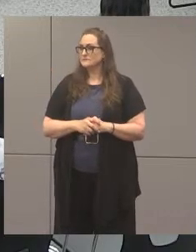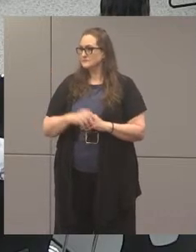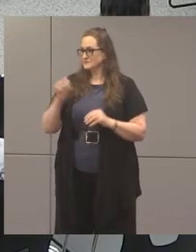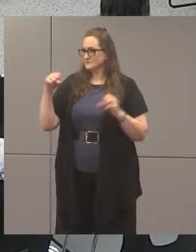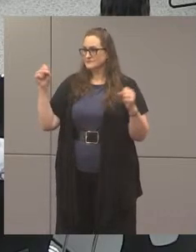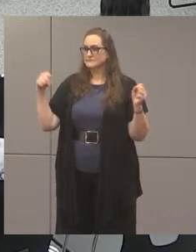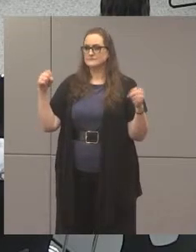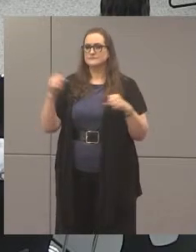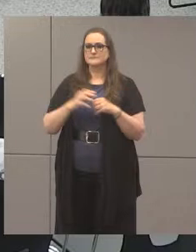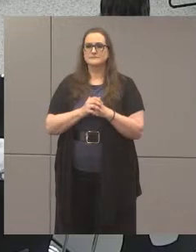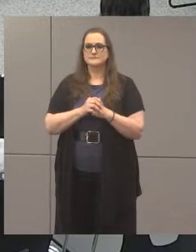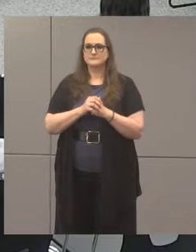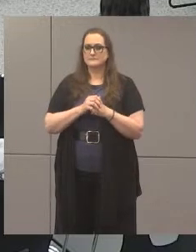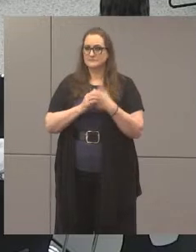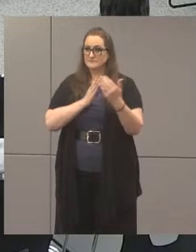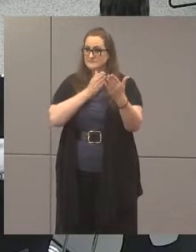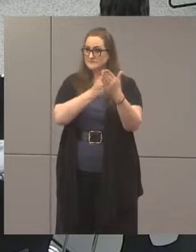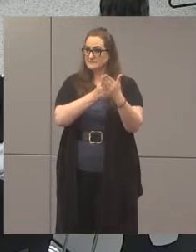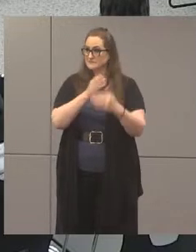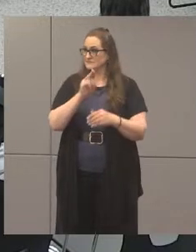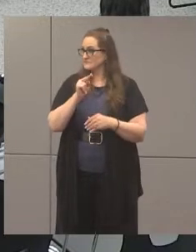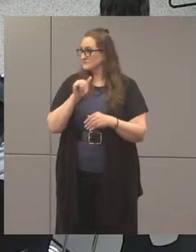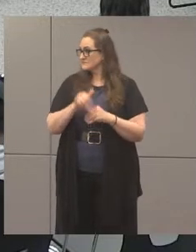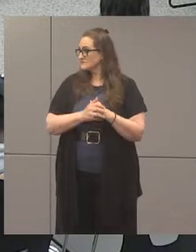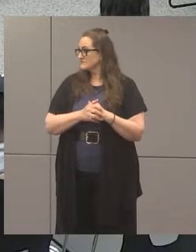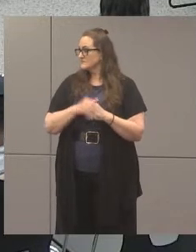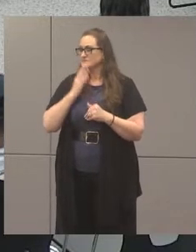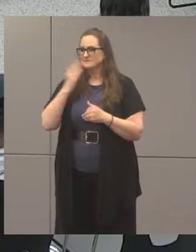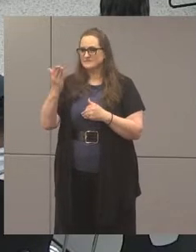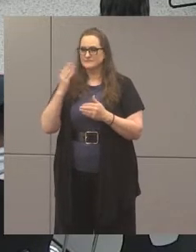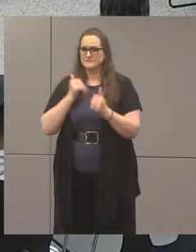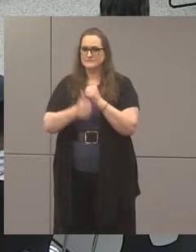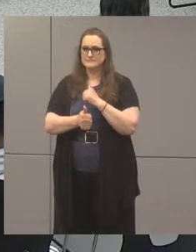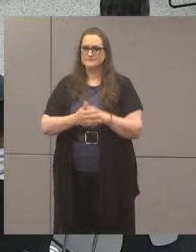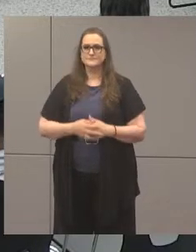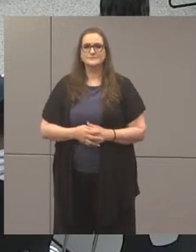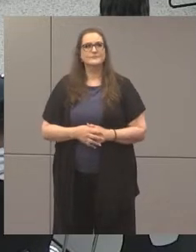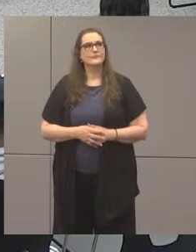Aye. All those opposed, nay. Thank you very much.